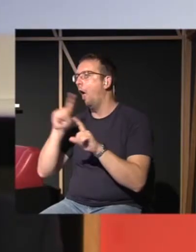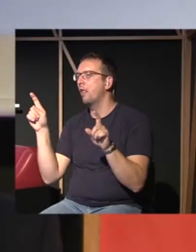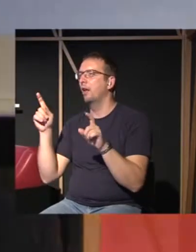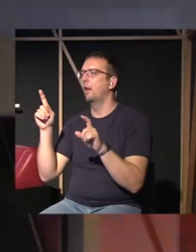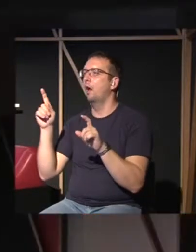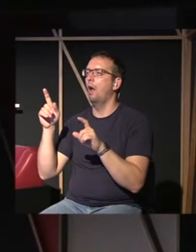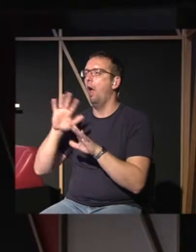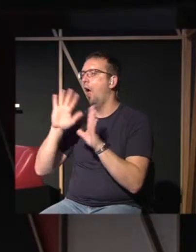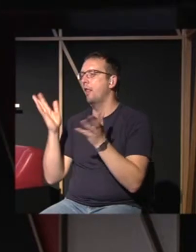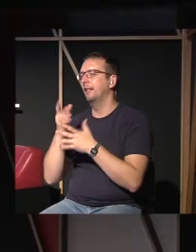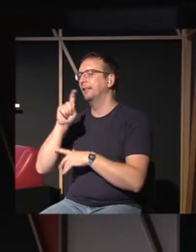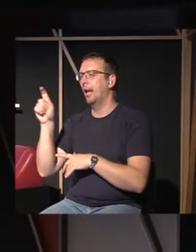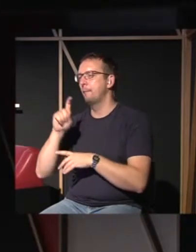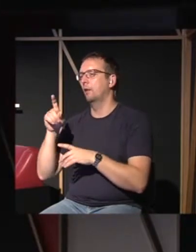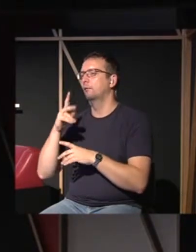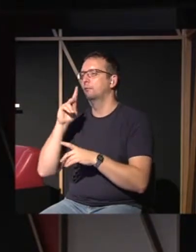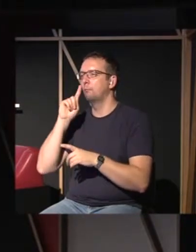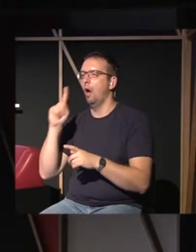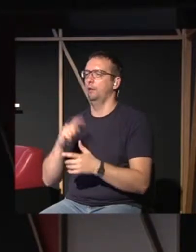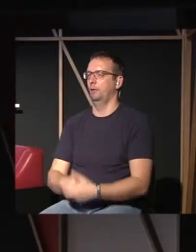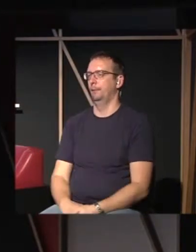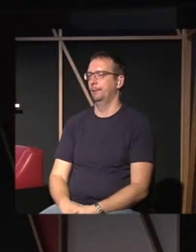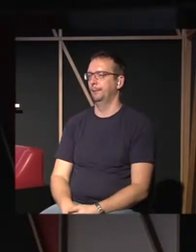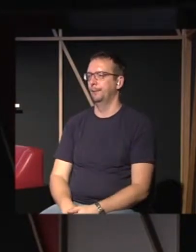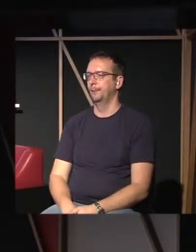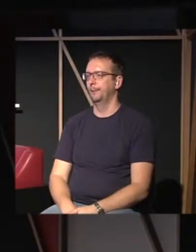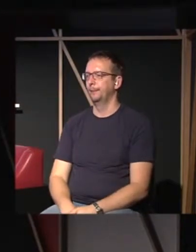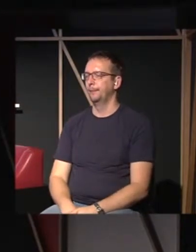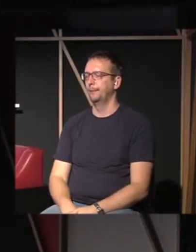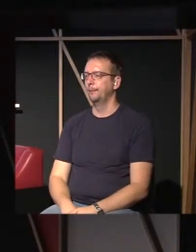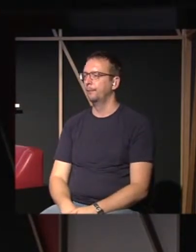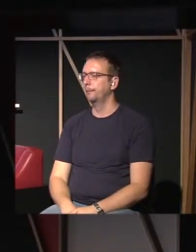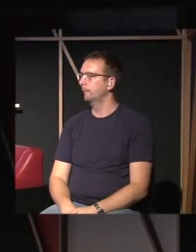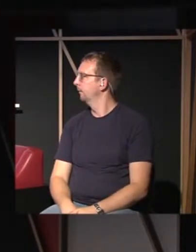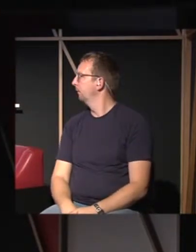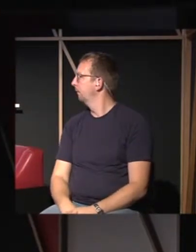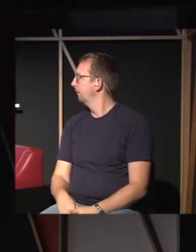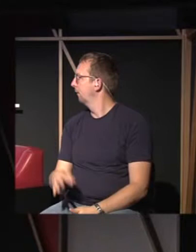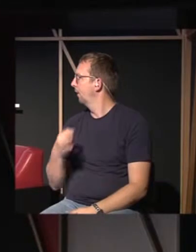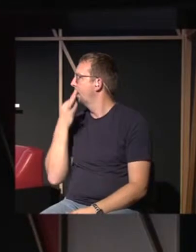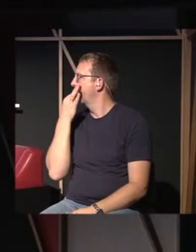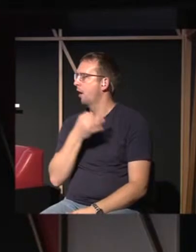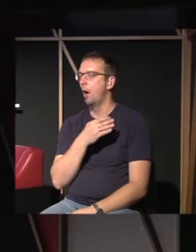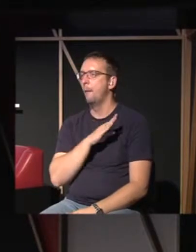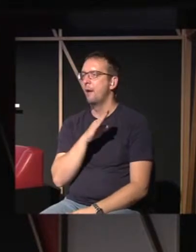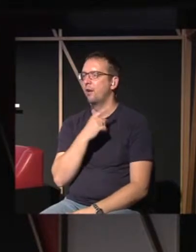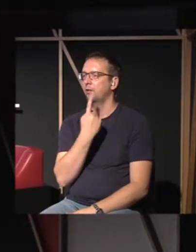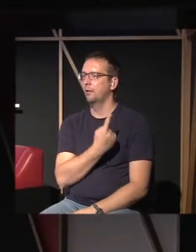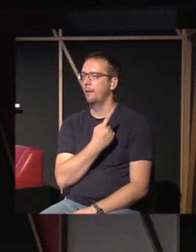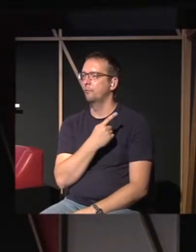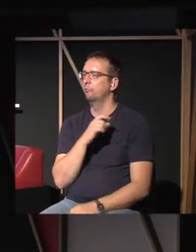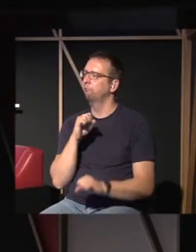much. And just finally for you, Beverly, you've obviously been a big supporter of the Cafe Week of Action, and your support for the campaign in the last few years has